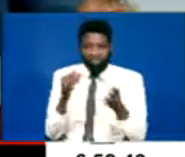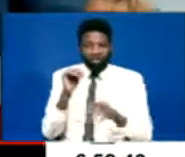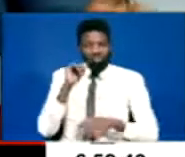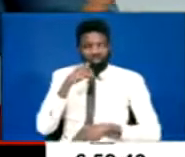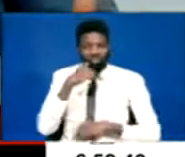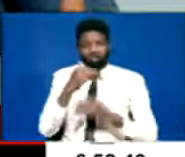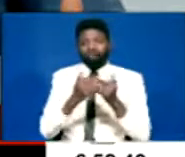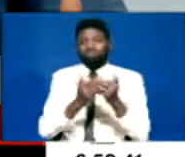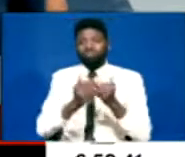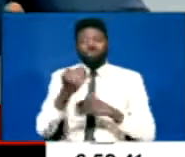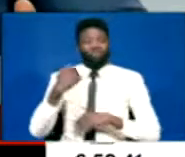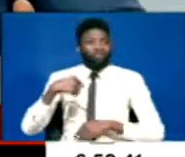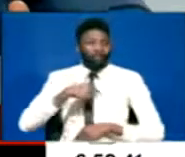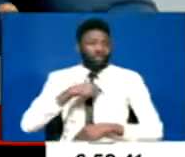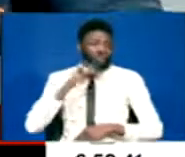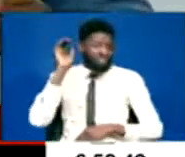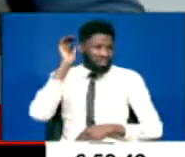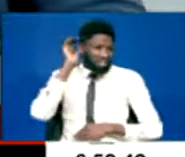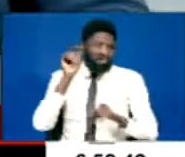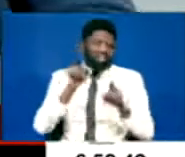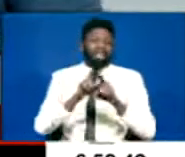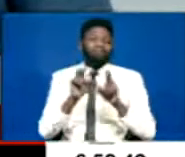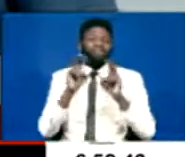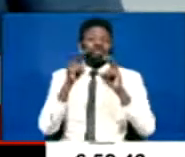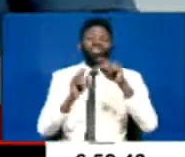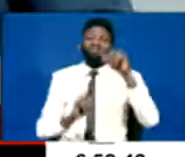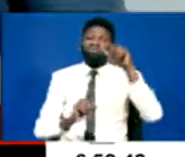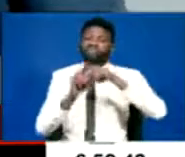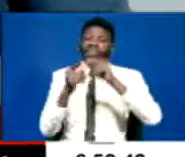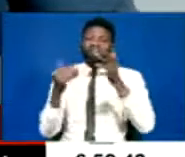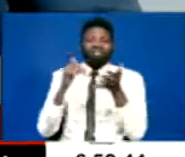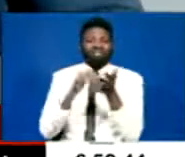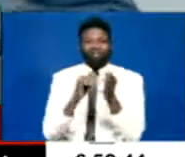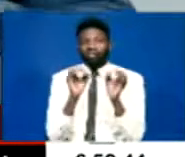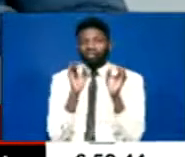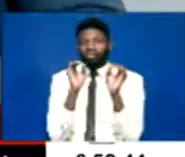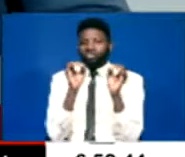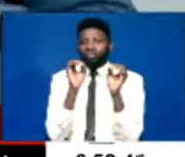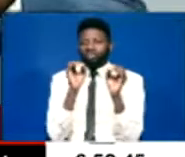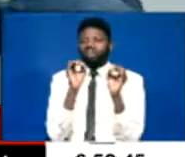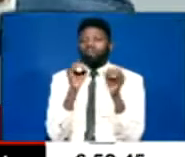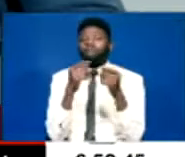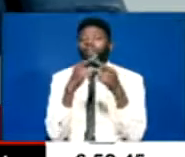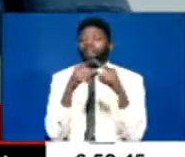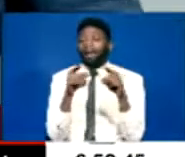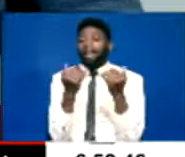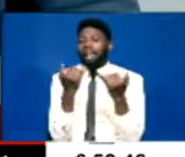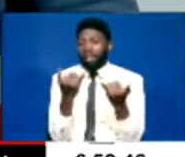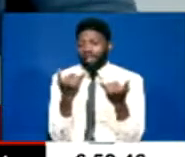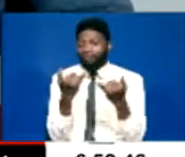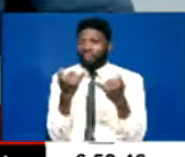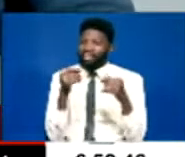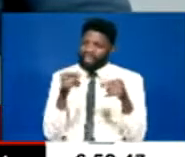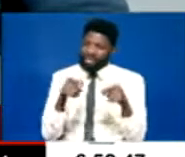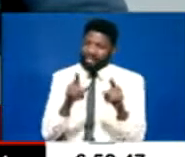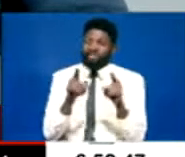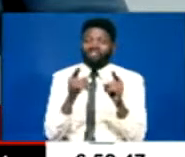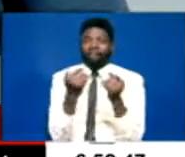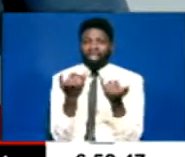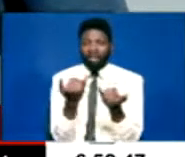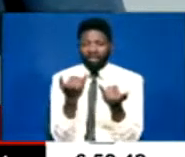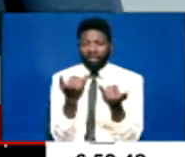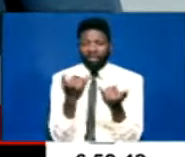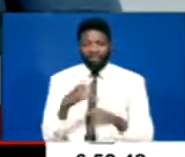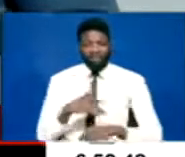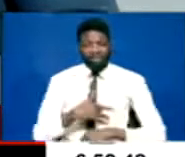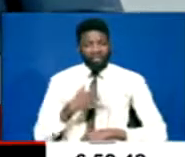had anything concerning that issue at all. But at, I beg your pardon, at this particular point, it's very, very important to have